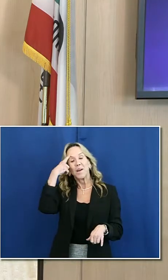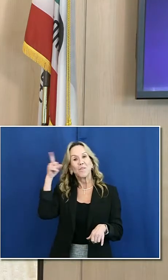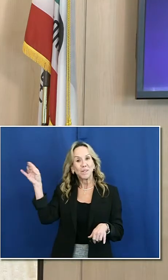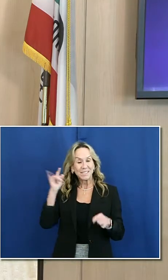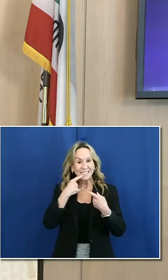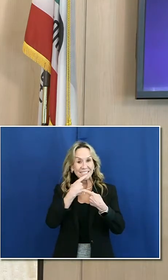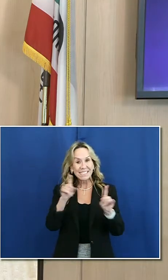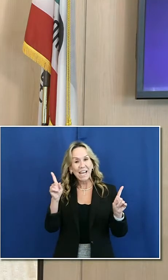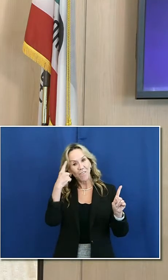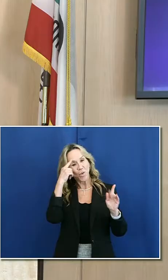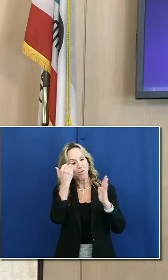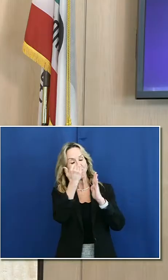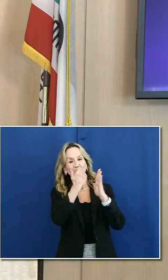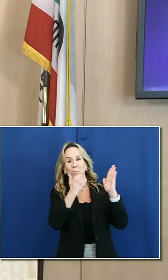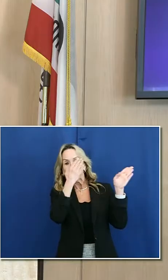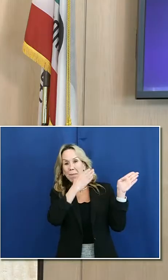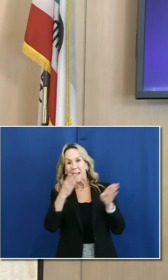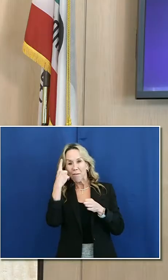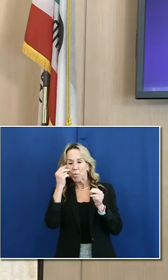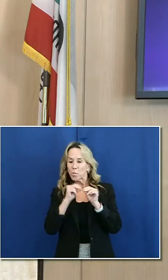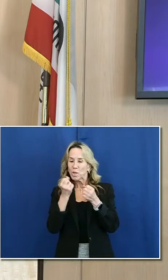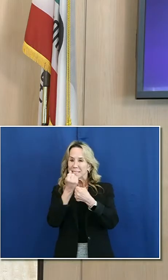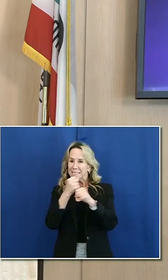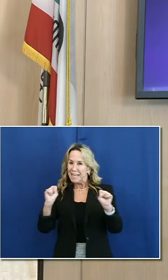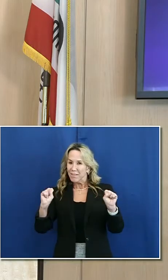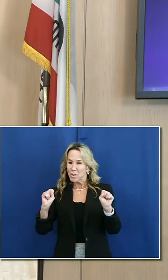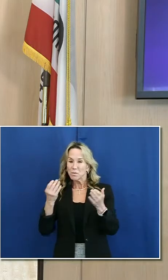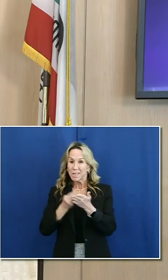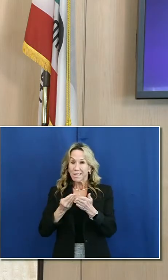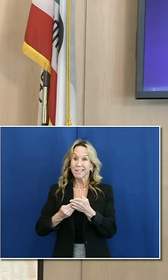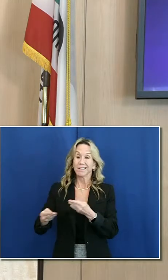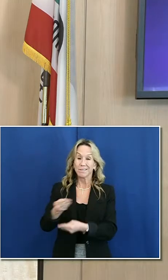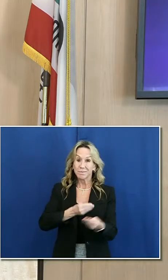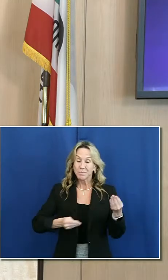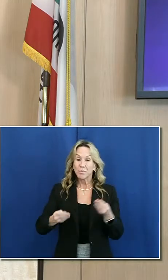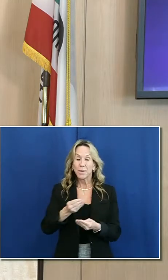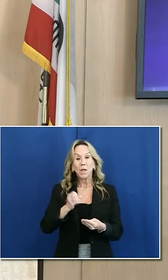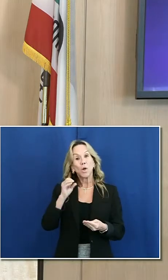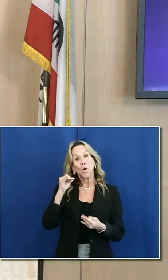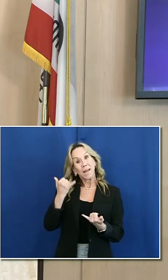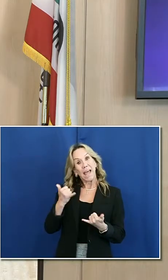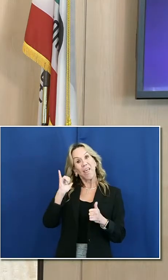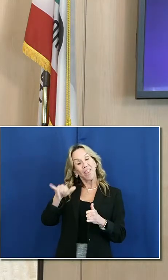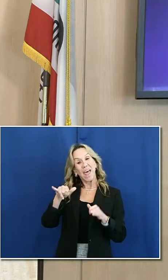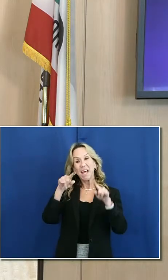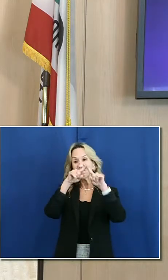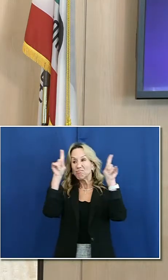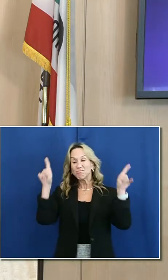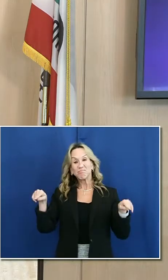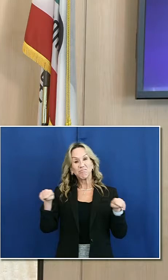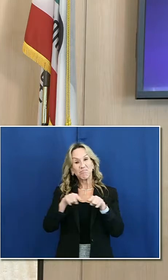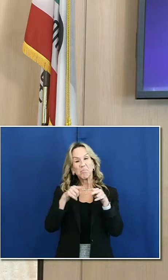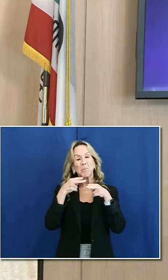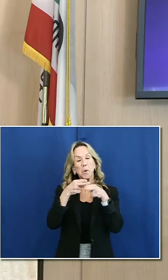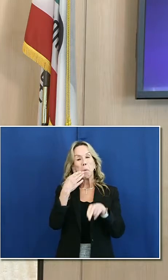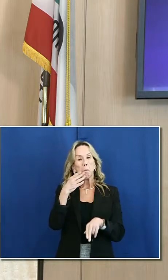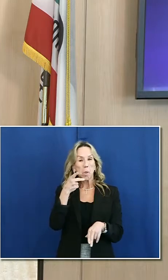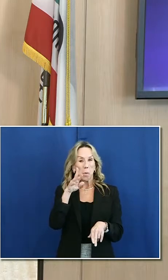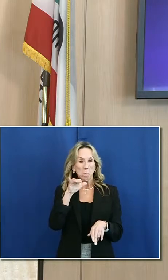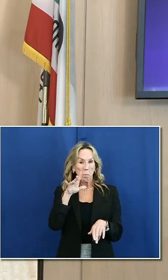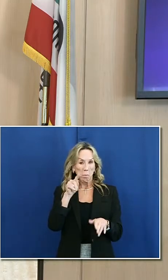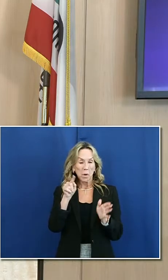for a safer economy. This blueprint is intended to reduce COVID-19 in the state with